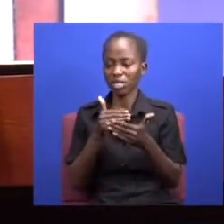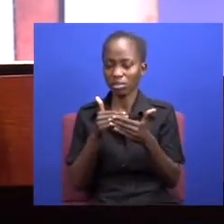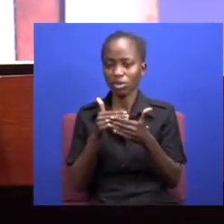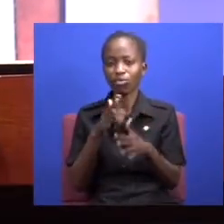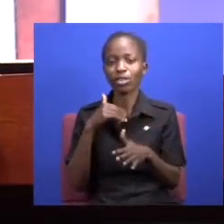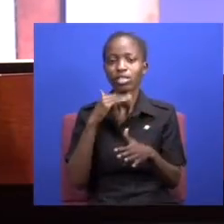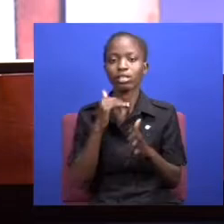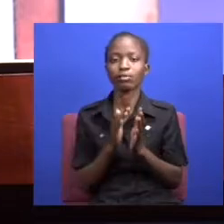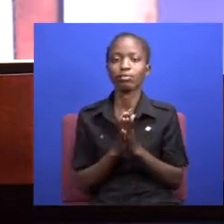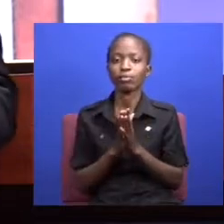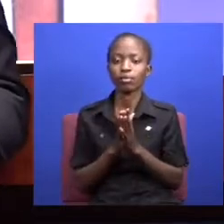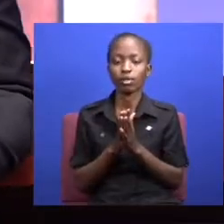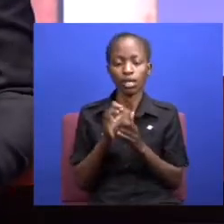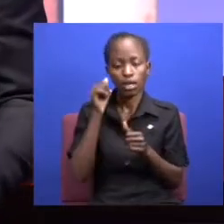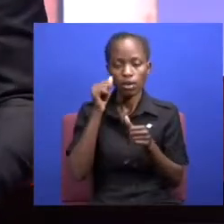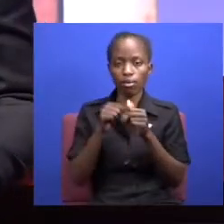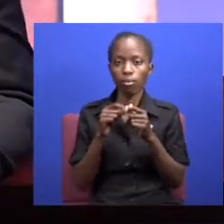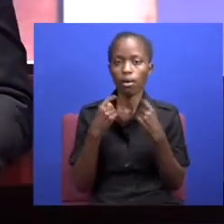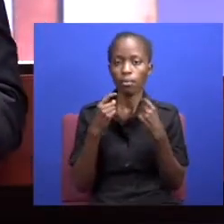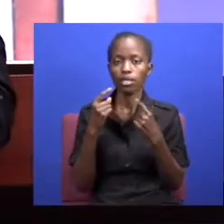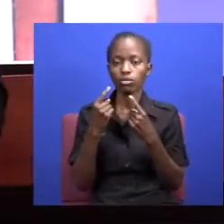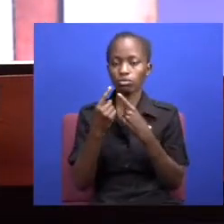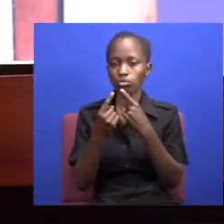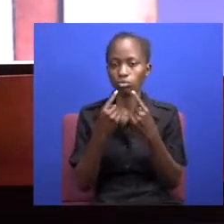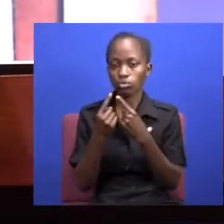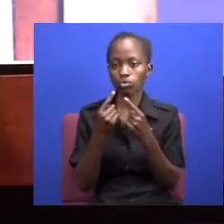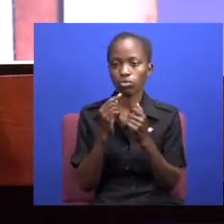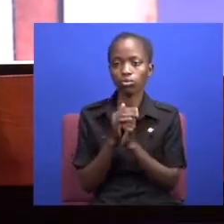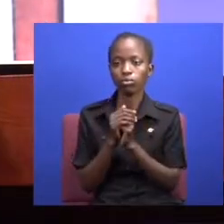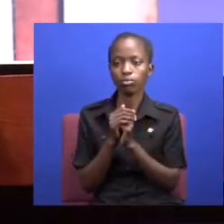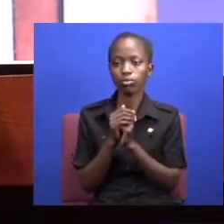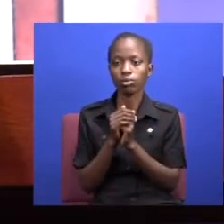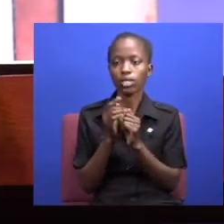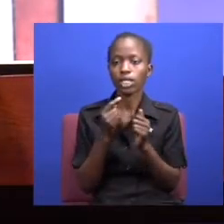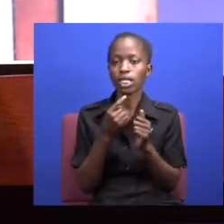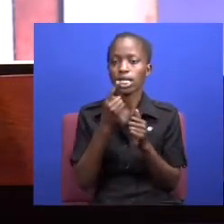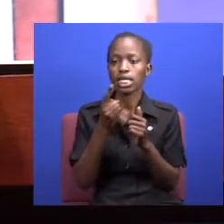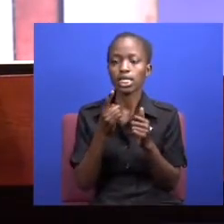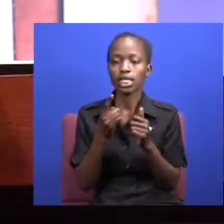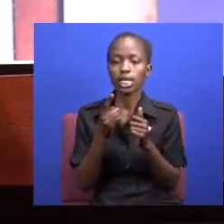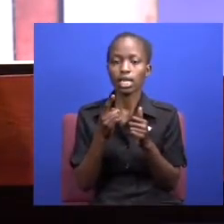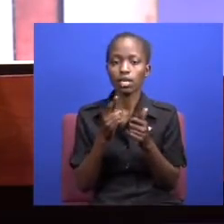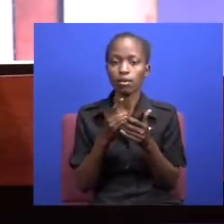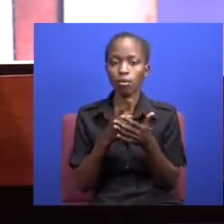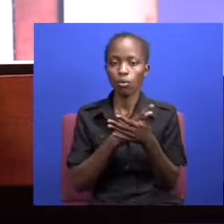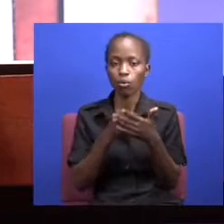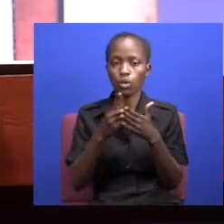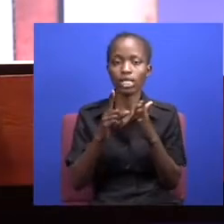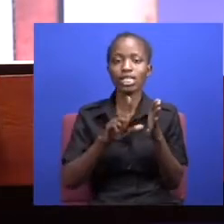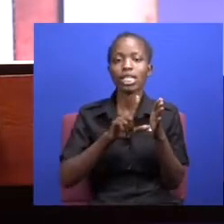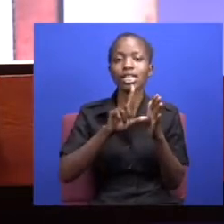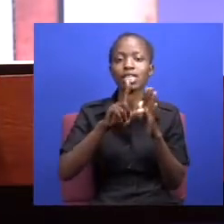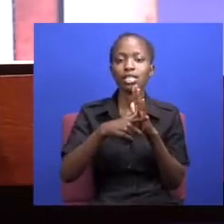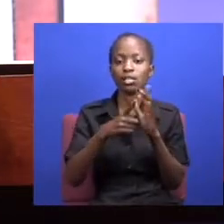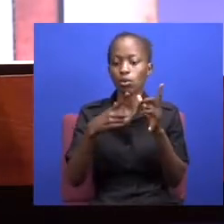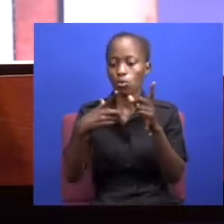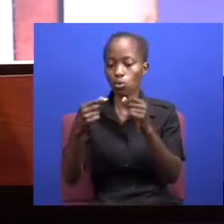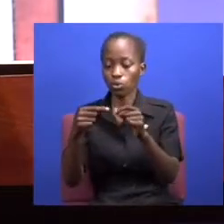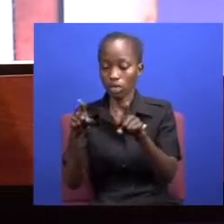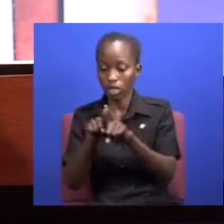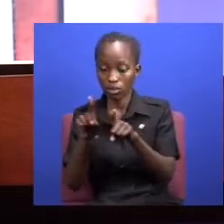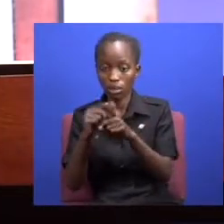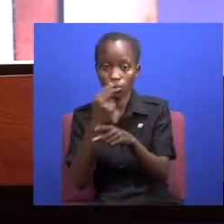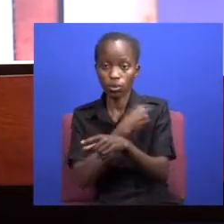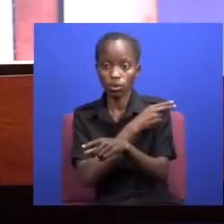God. But then the pastor continued and said that a couple of weeks later, he went to visit this